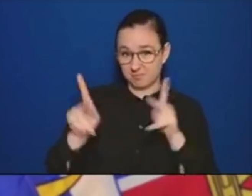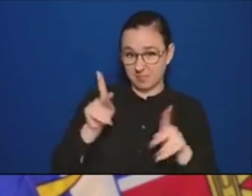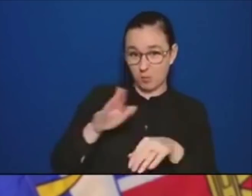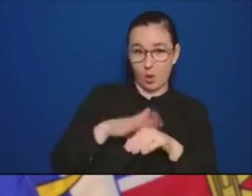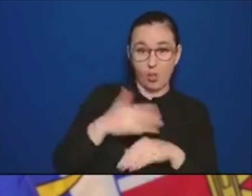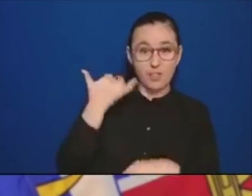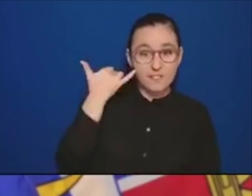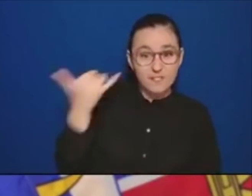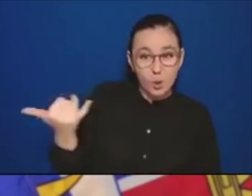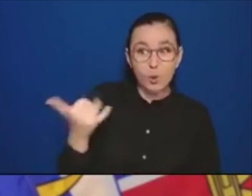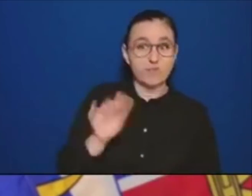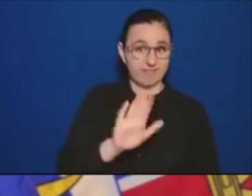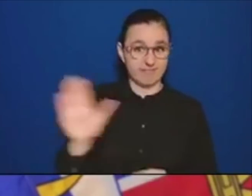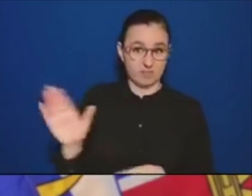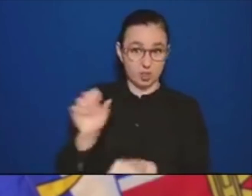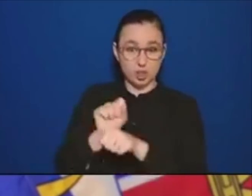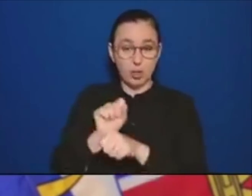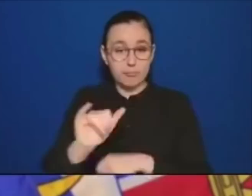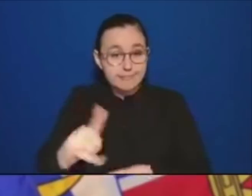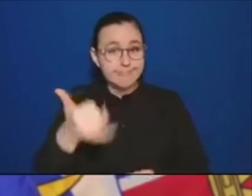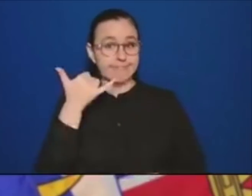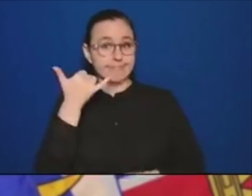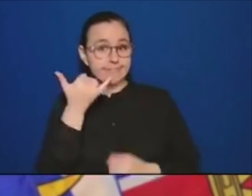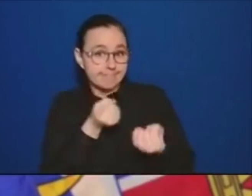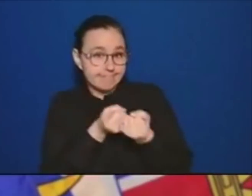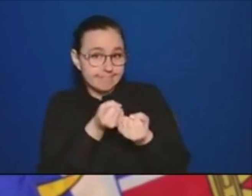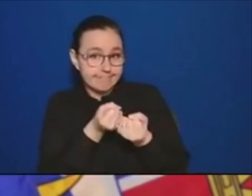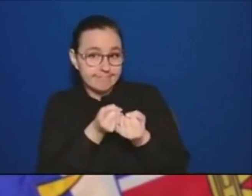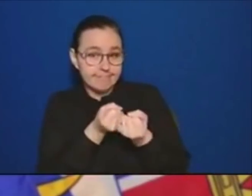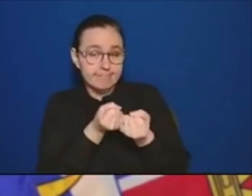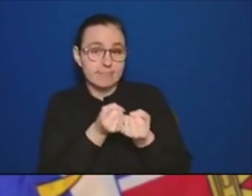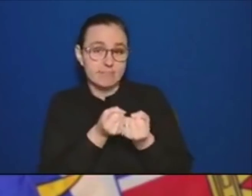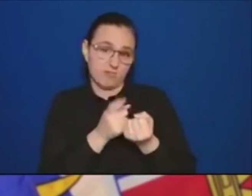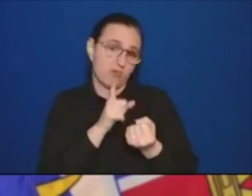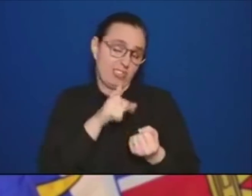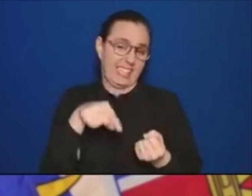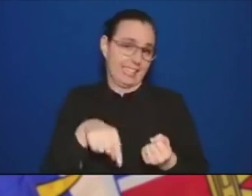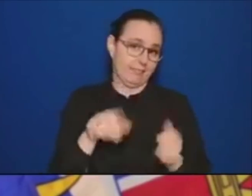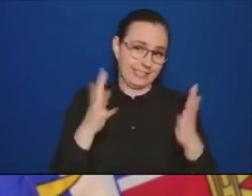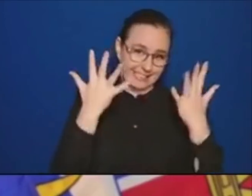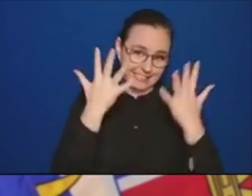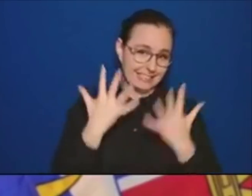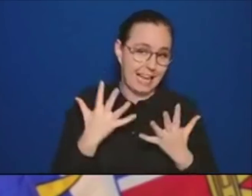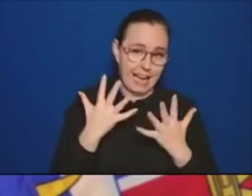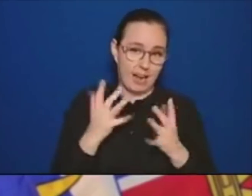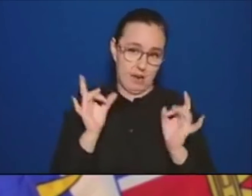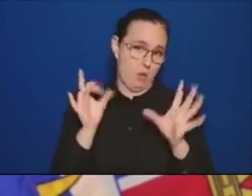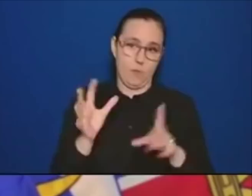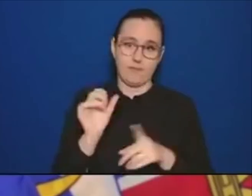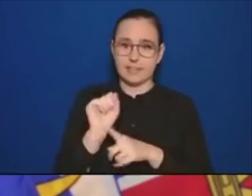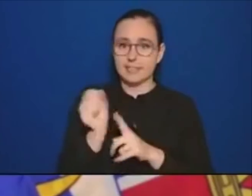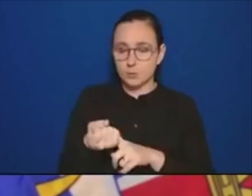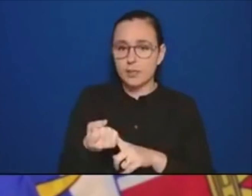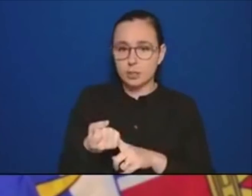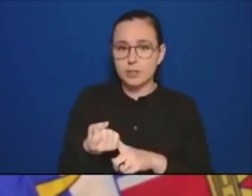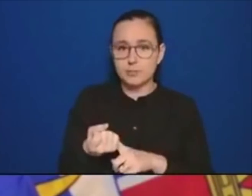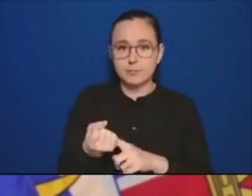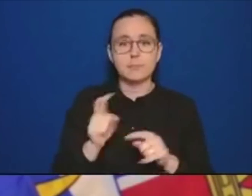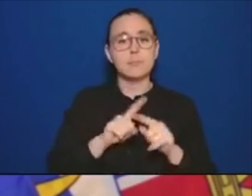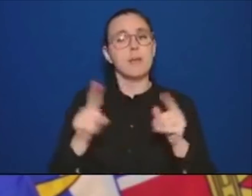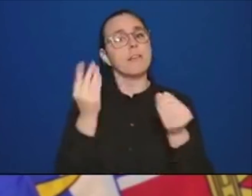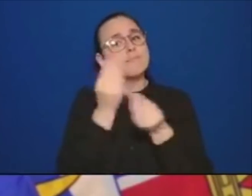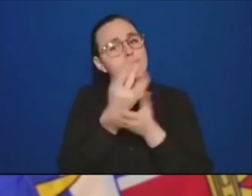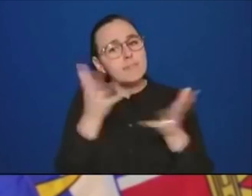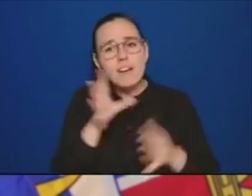receiving calls from, it's just the issue is very sad. And so, but farmers just know that there's people on the other end of those phones